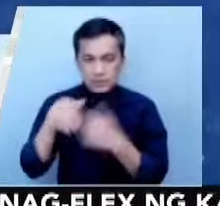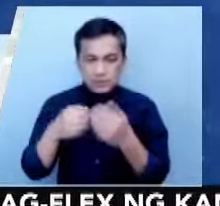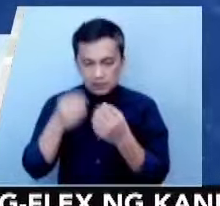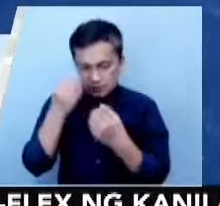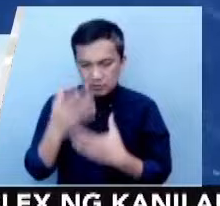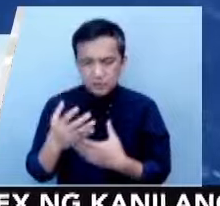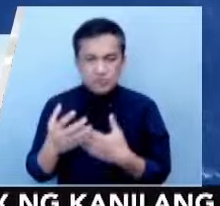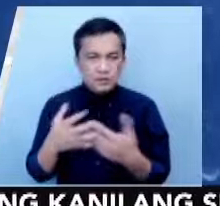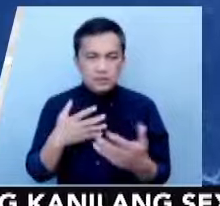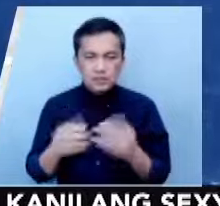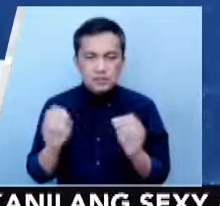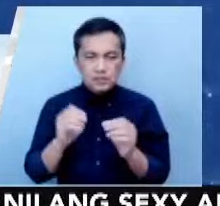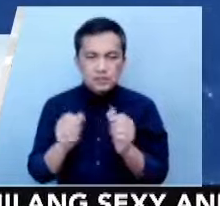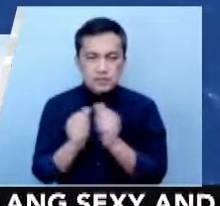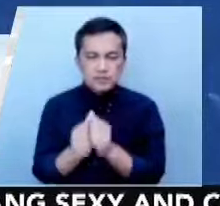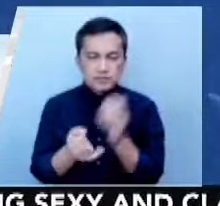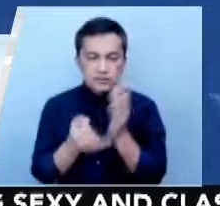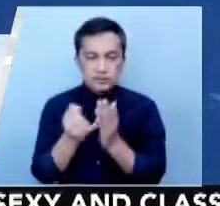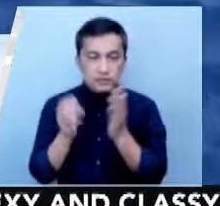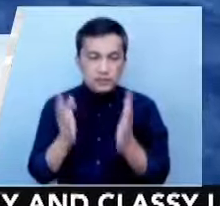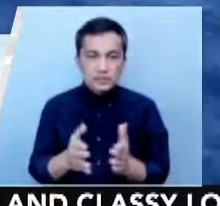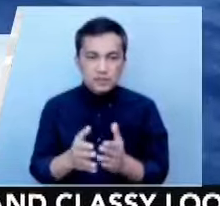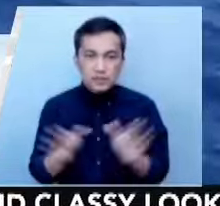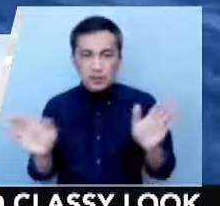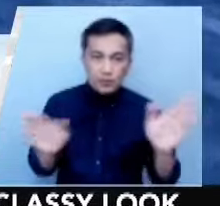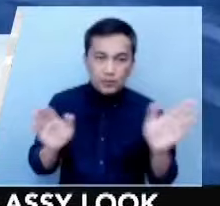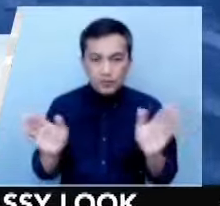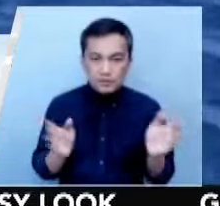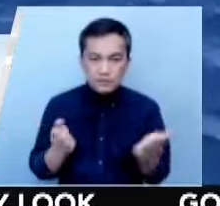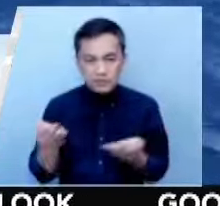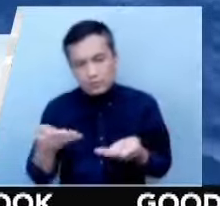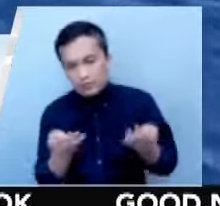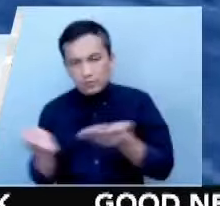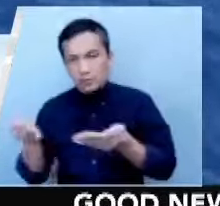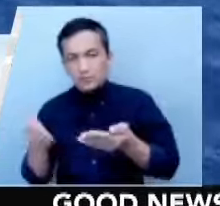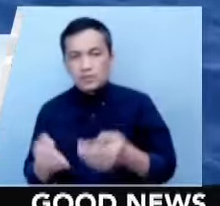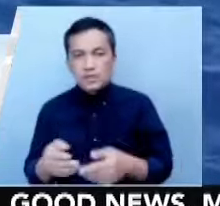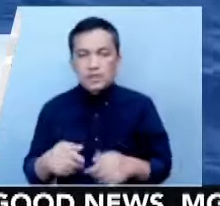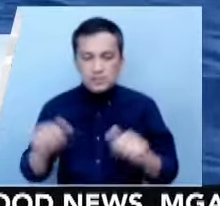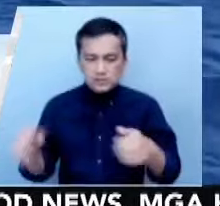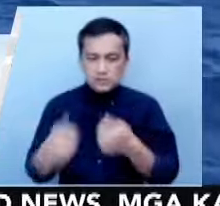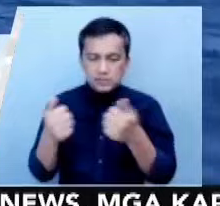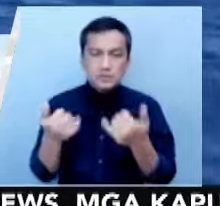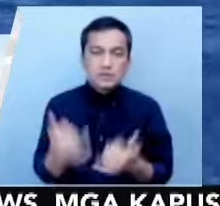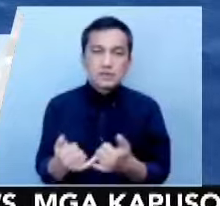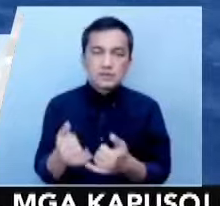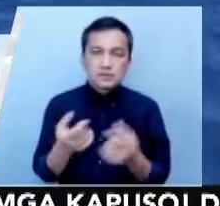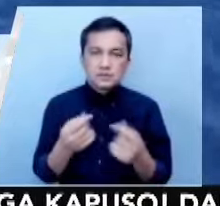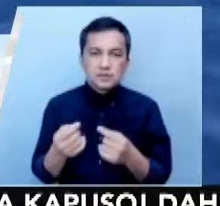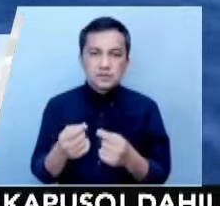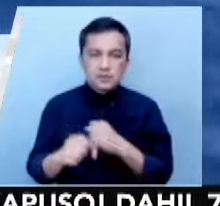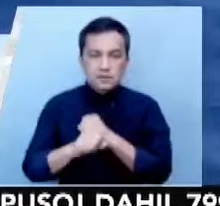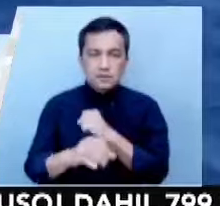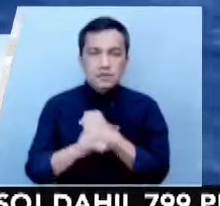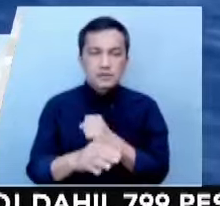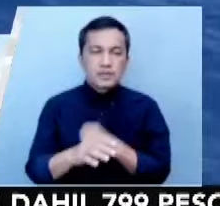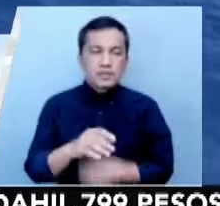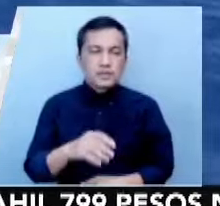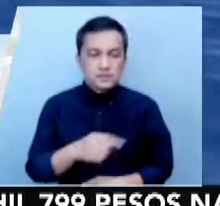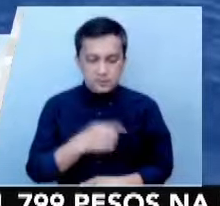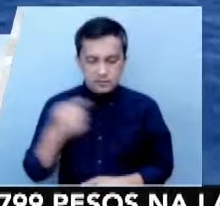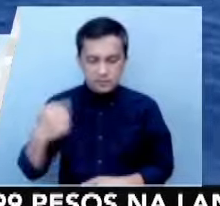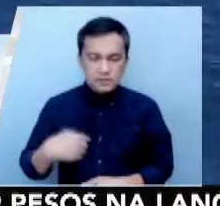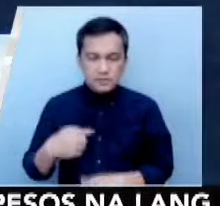mamamahayag. Bukod sa pakikipagpatintero sa karagatan, hamon din ngayon ang inilunsad na propaganda campaign ng China sa social media